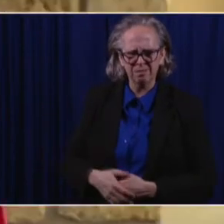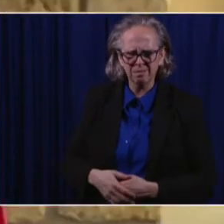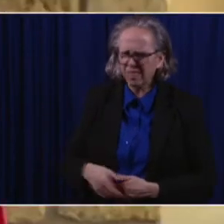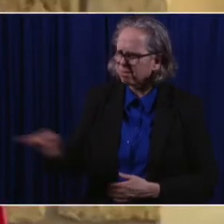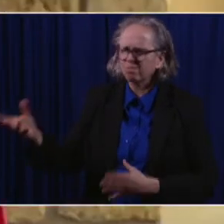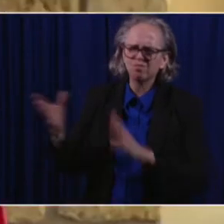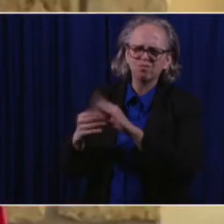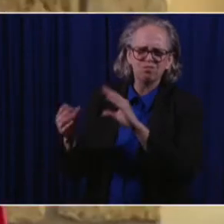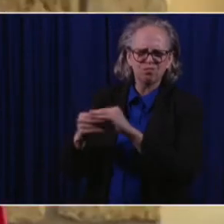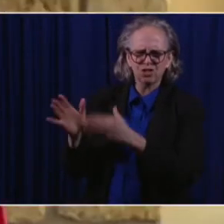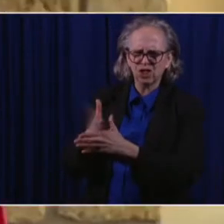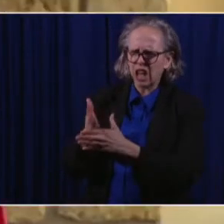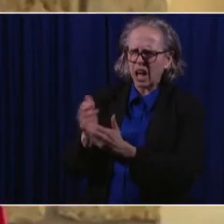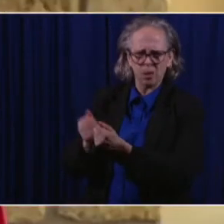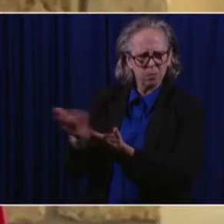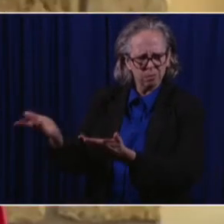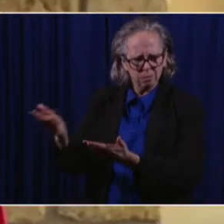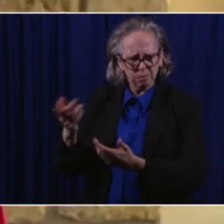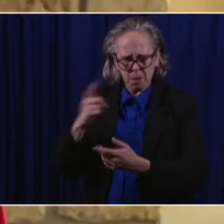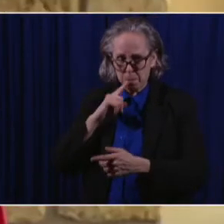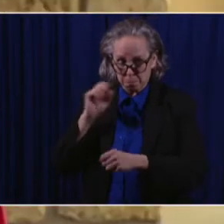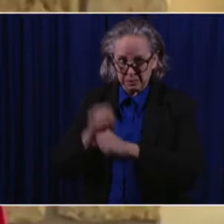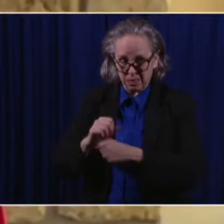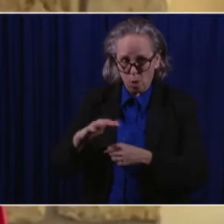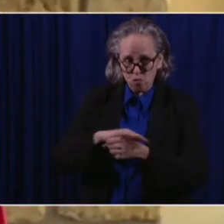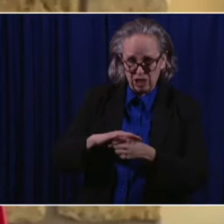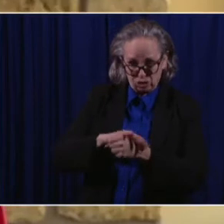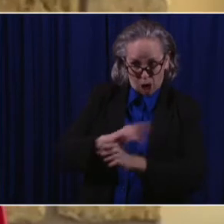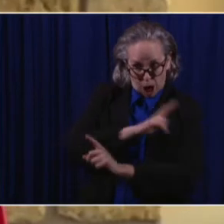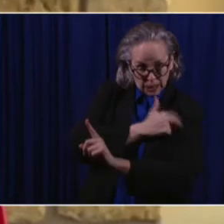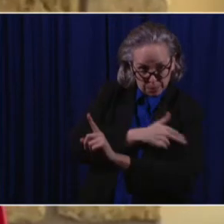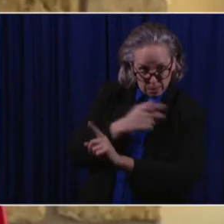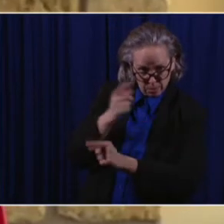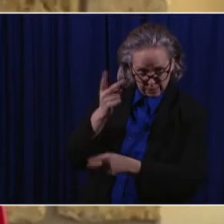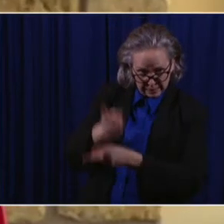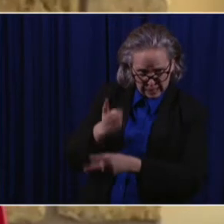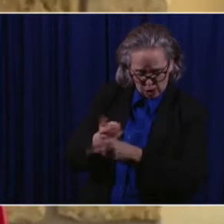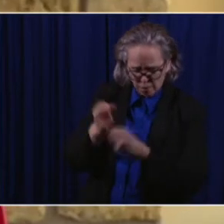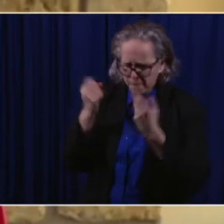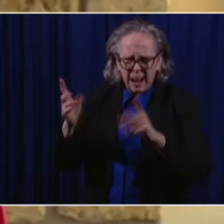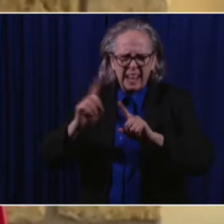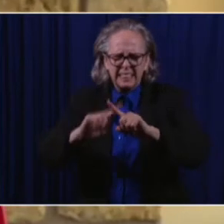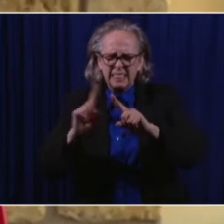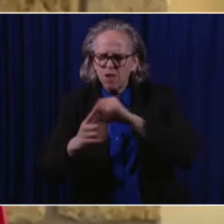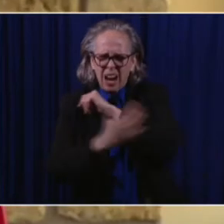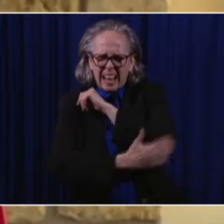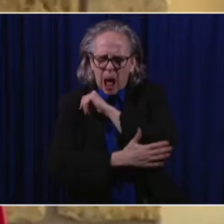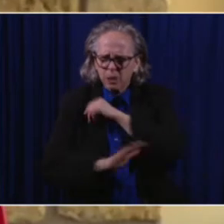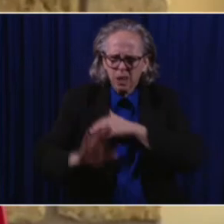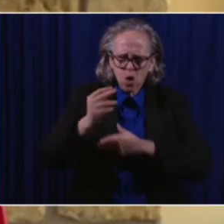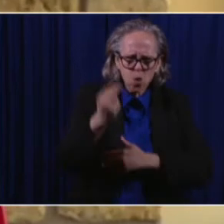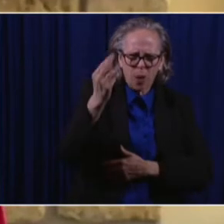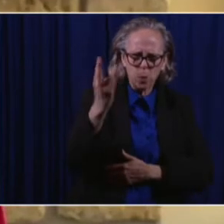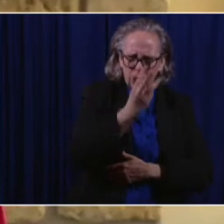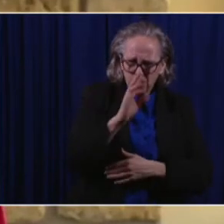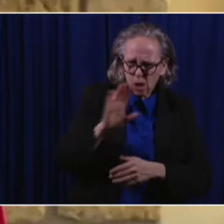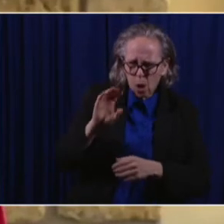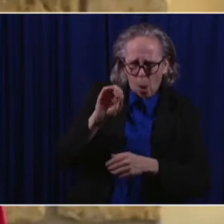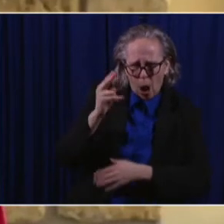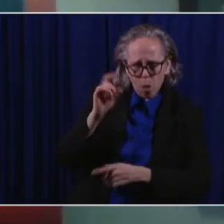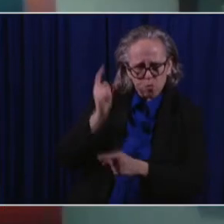a regional hospital for a lot of counties in Northwest Ohio, certainly. So tell us what you're seeing. Yeah,